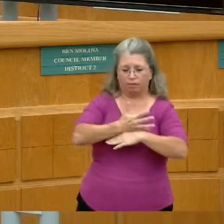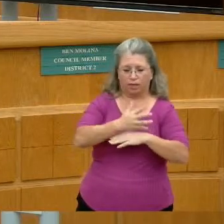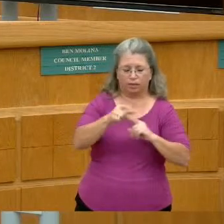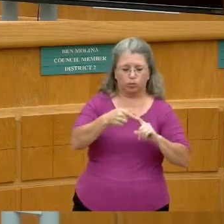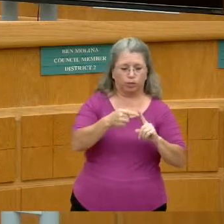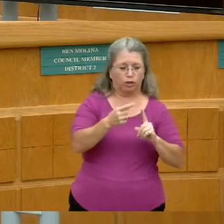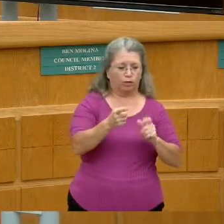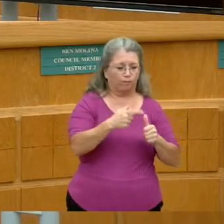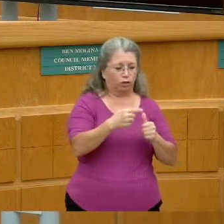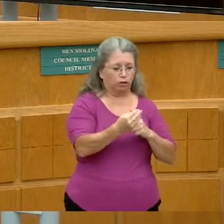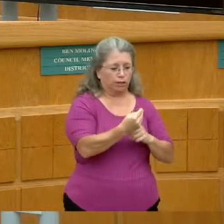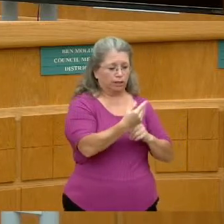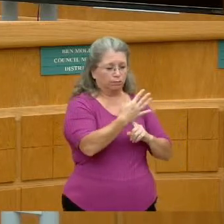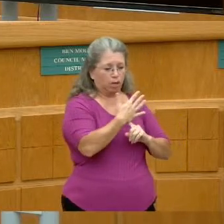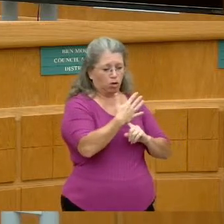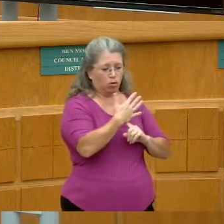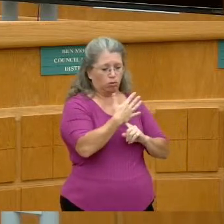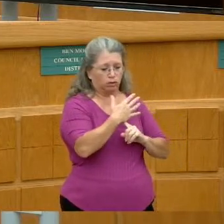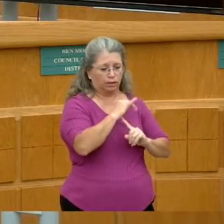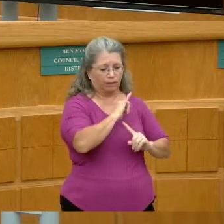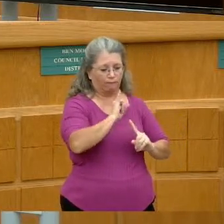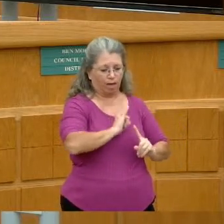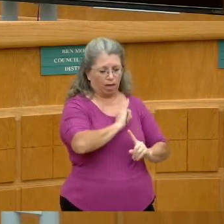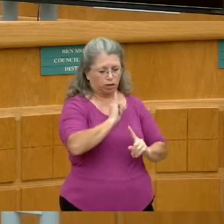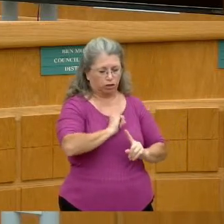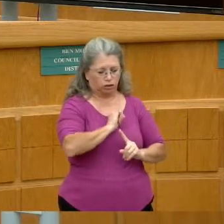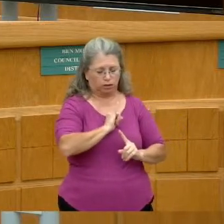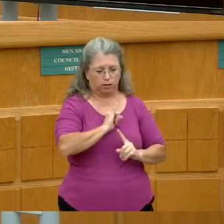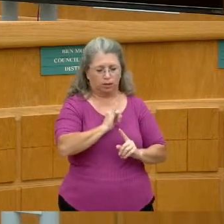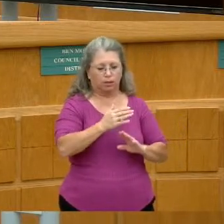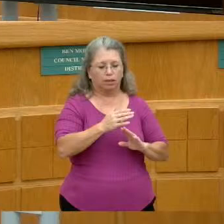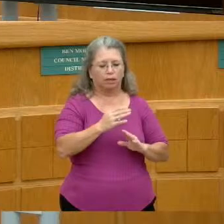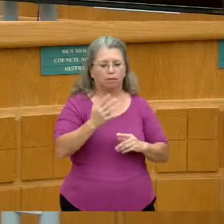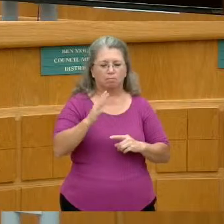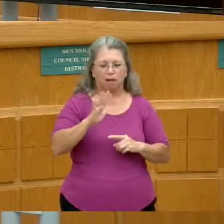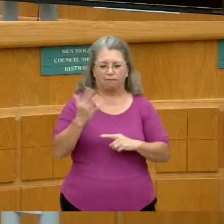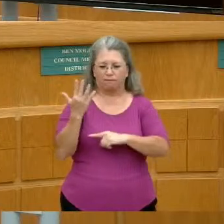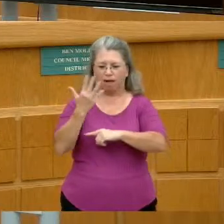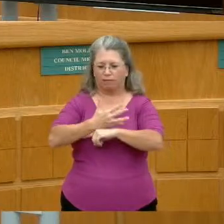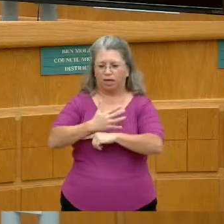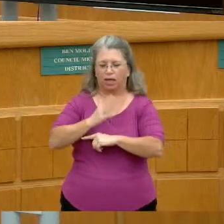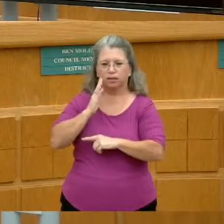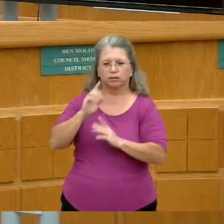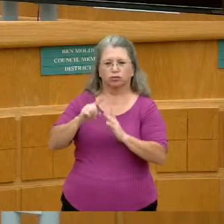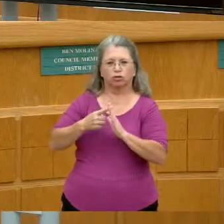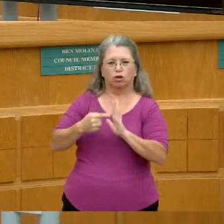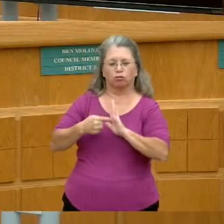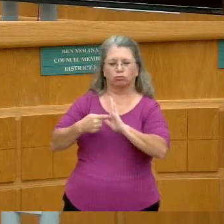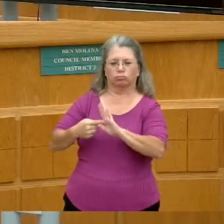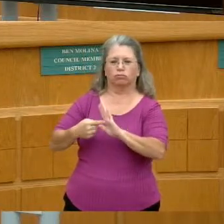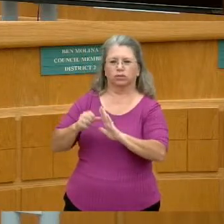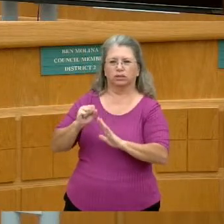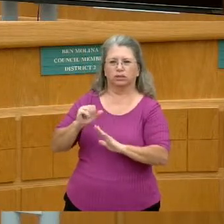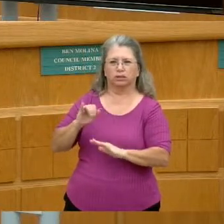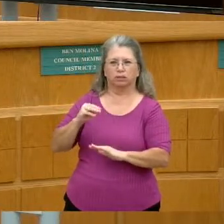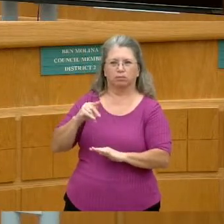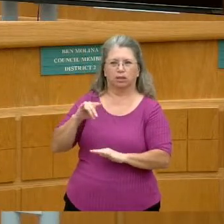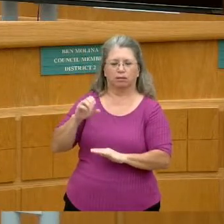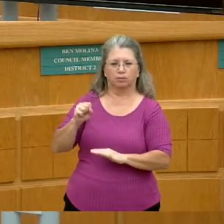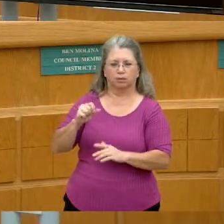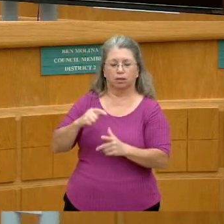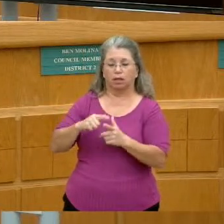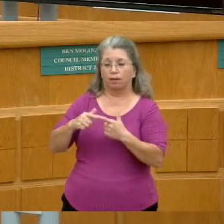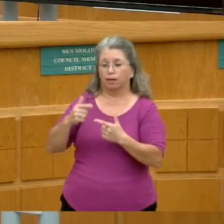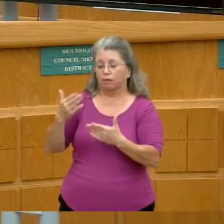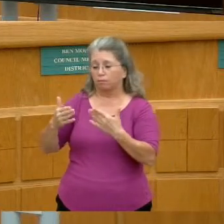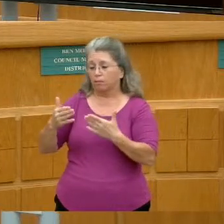COVID-19 and when you start experiencing the symptoms. And then after that, it could take several more days before you get tested and receive